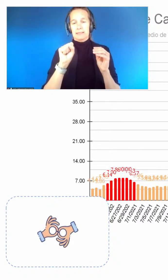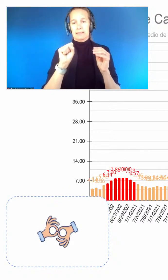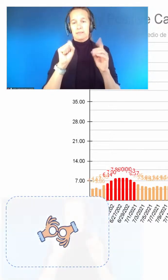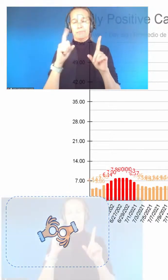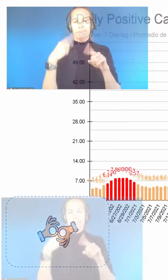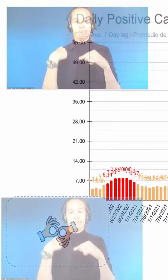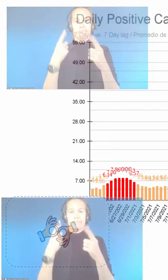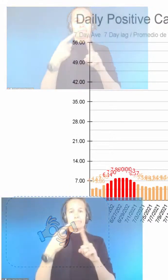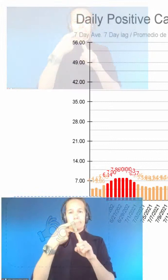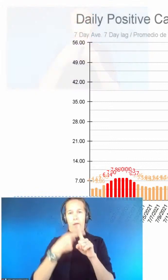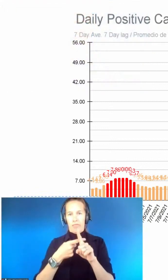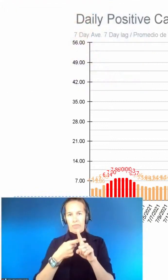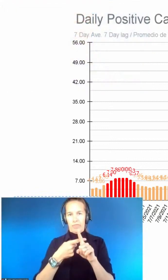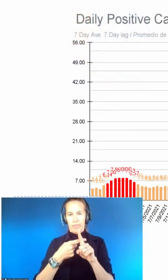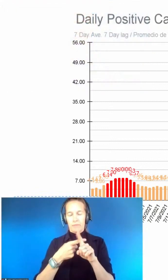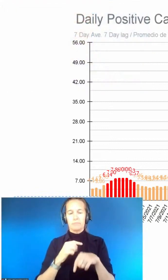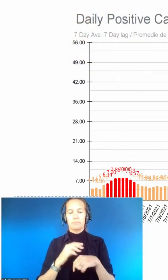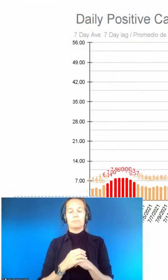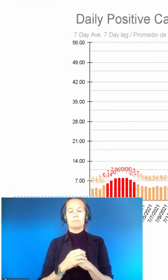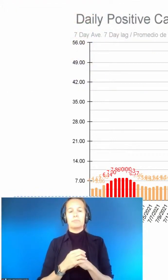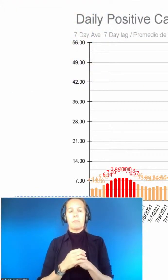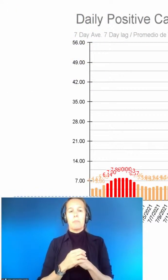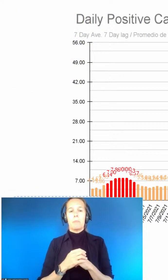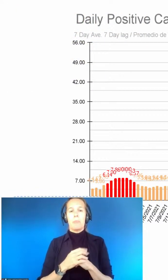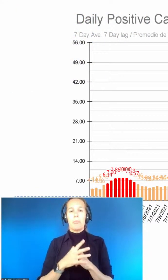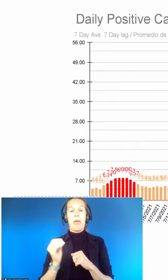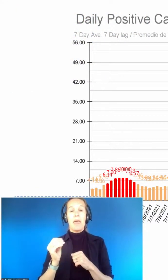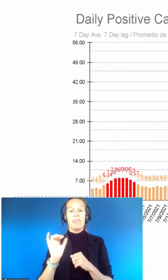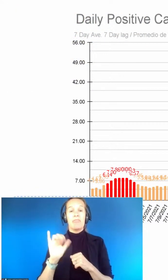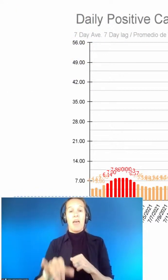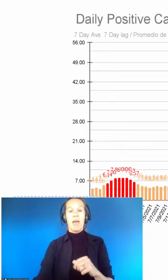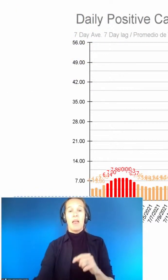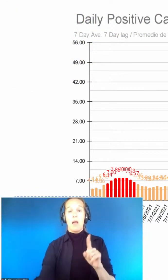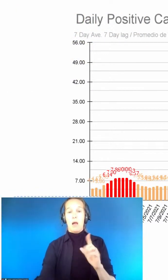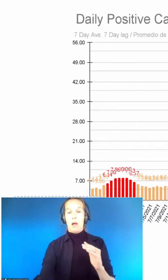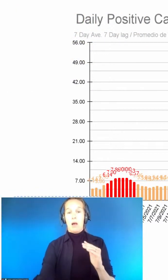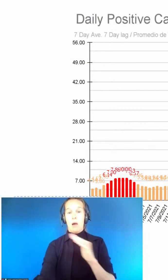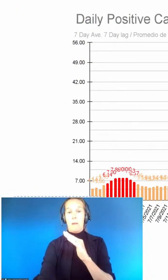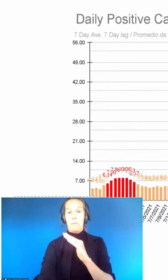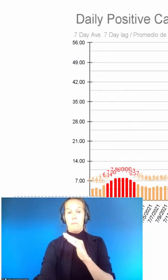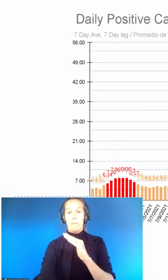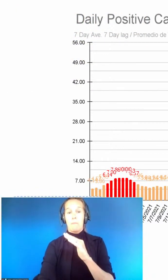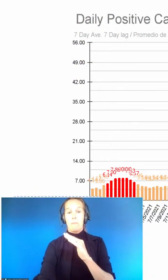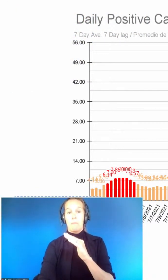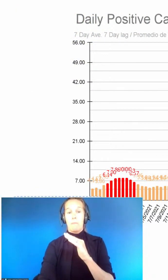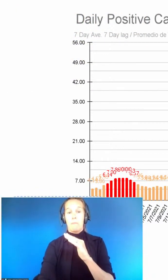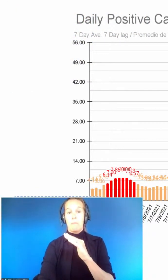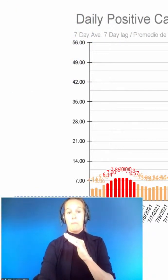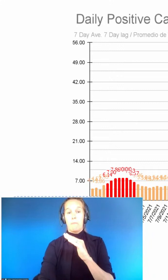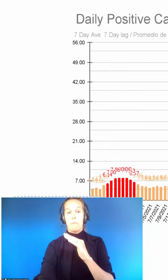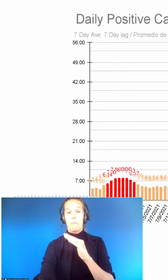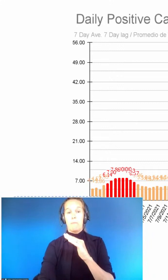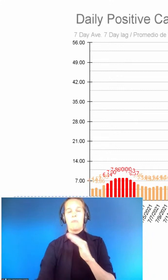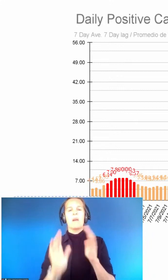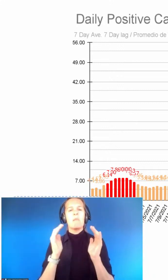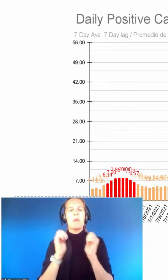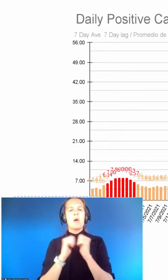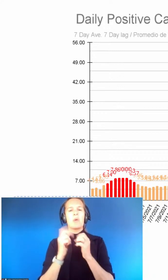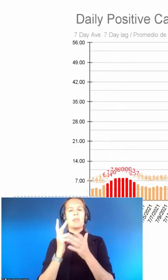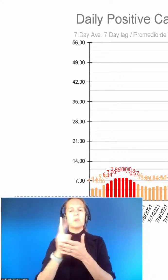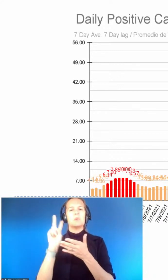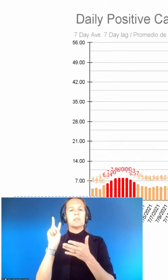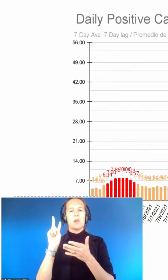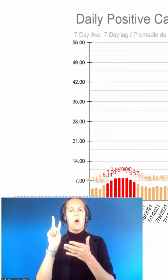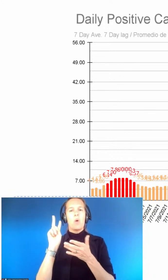last month, and it went up from 2 weeks ago, but